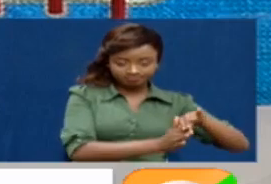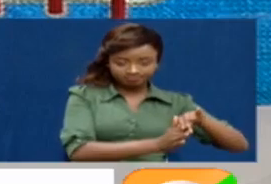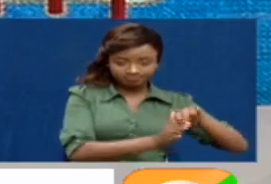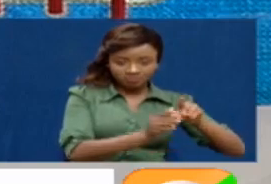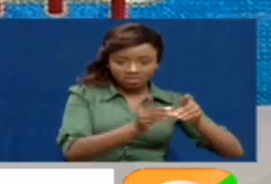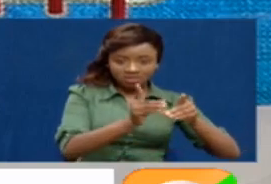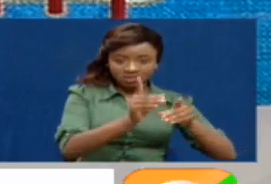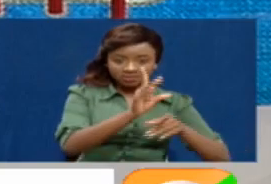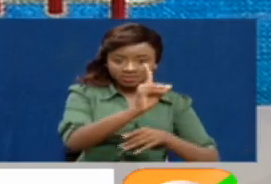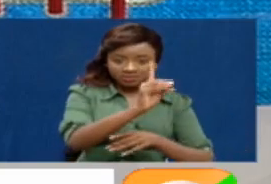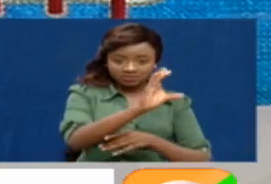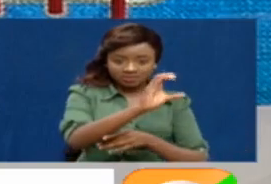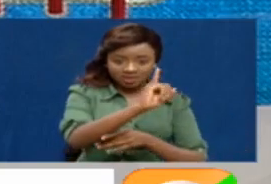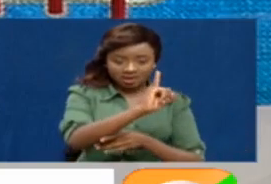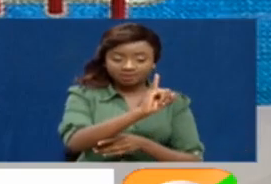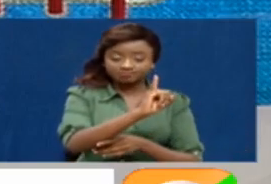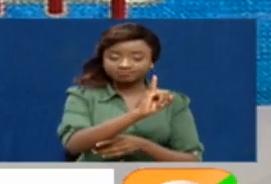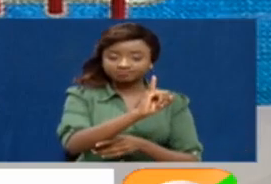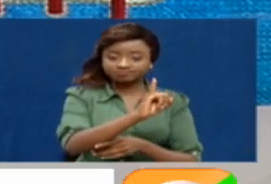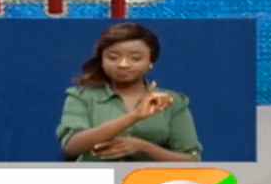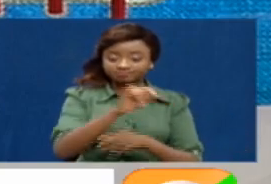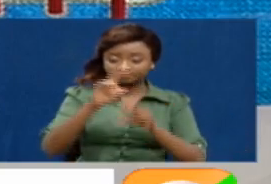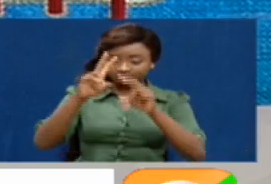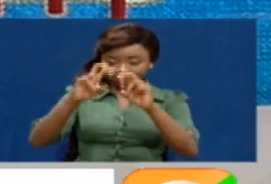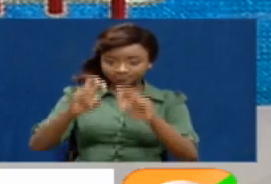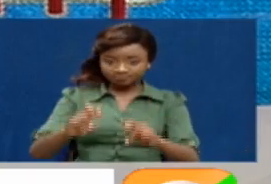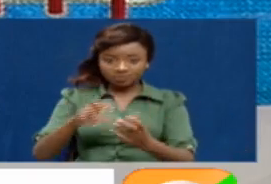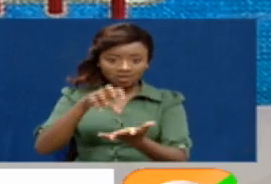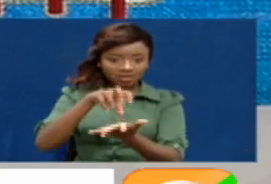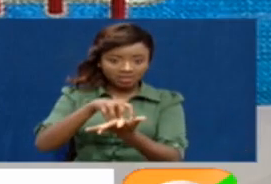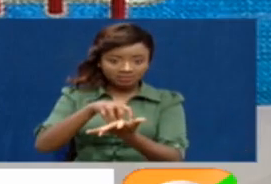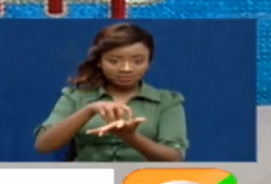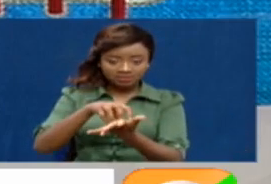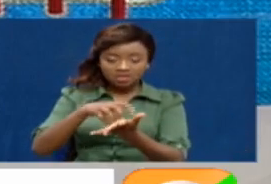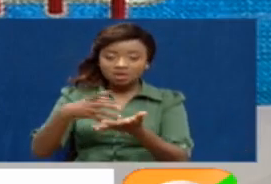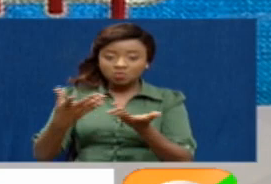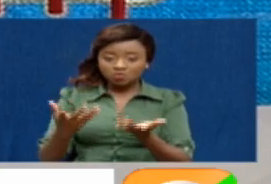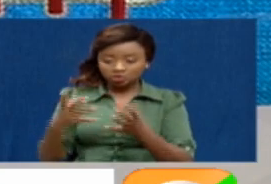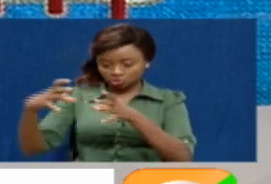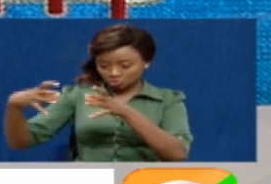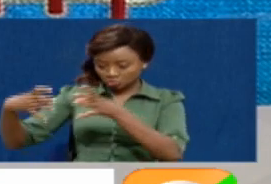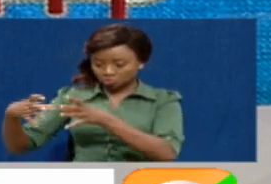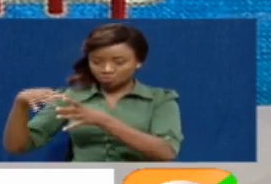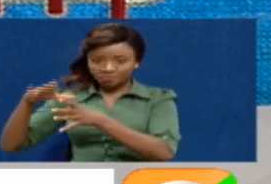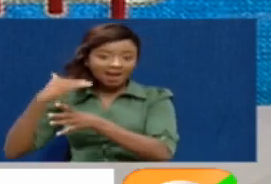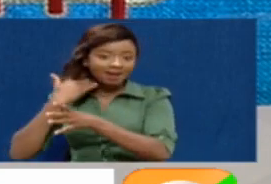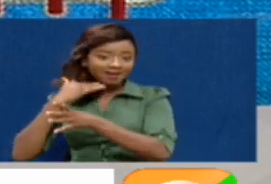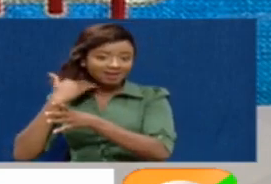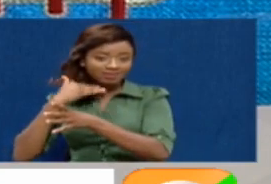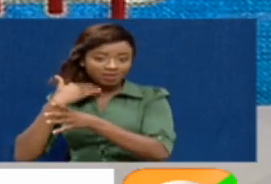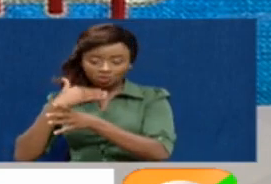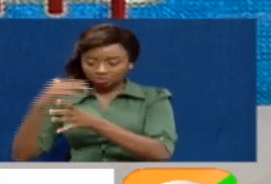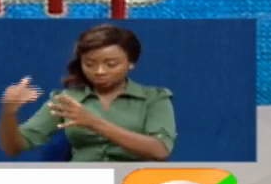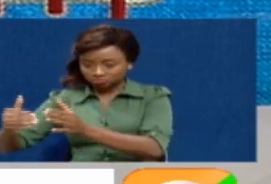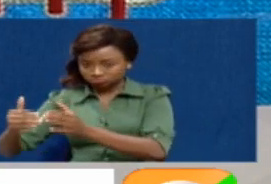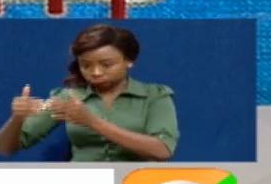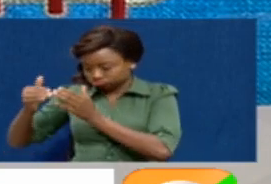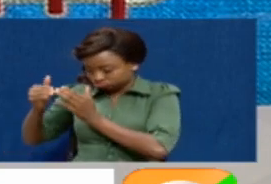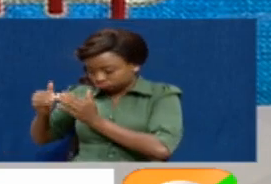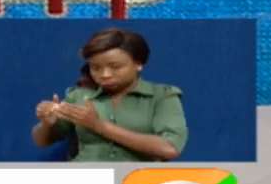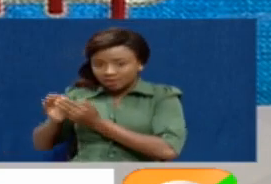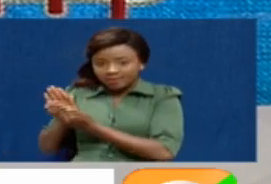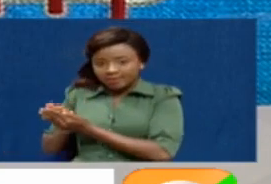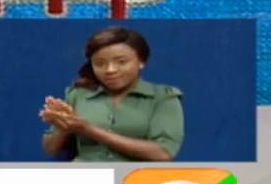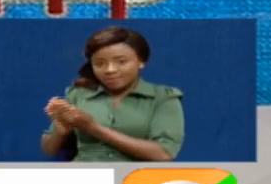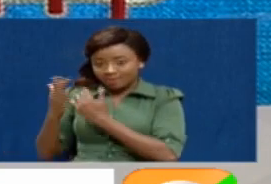The Directorate of Criminal Investigations is investigating a case of a cartel that has been hoarding blood donated by